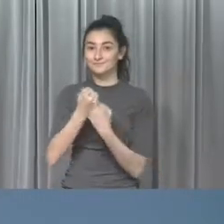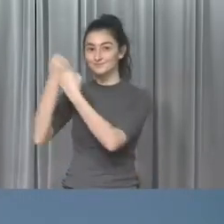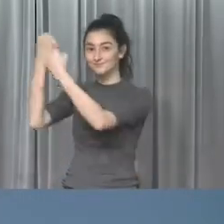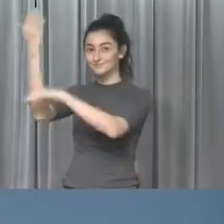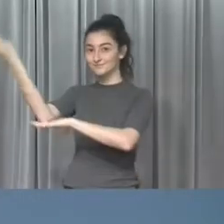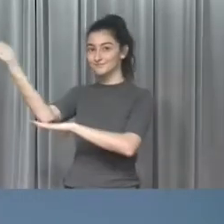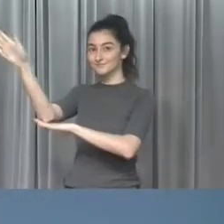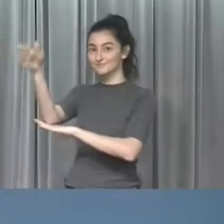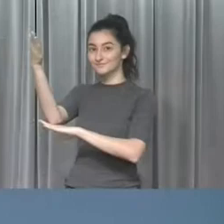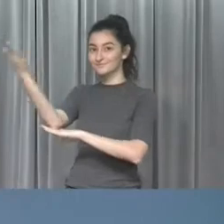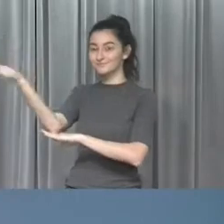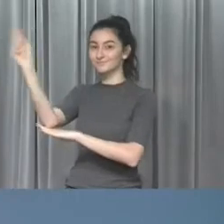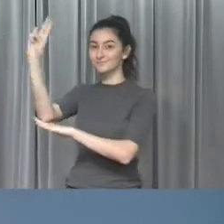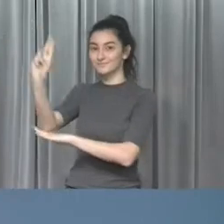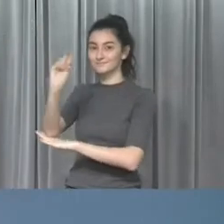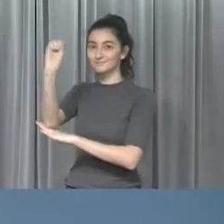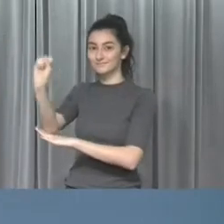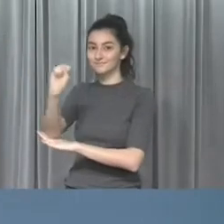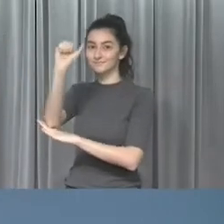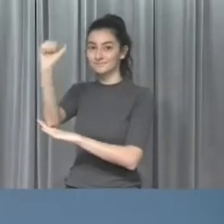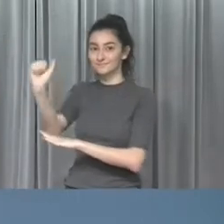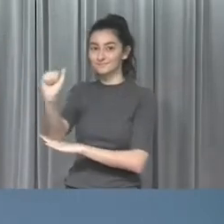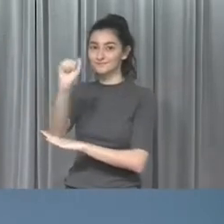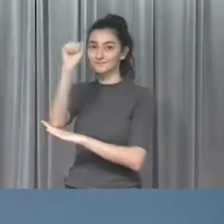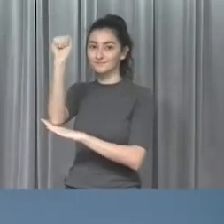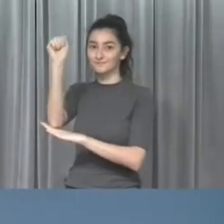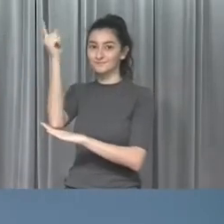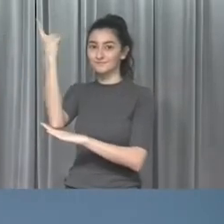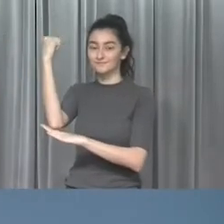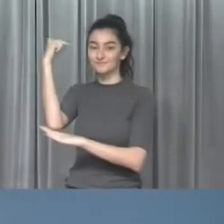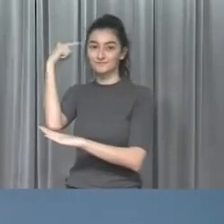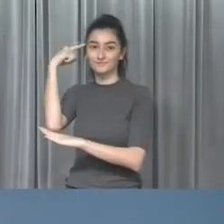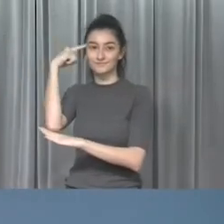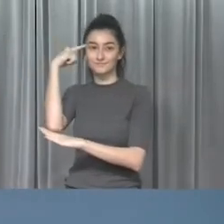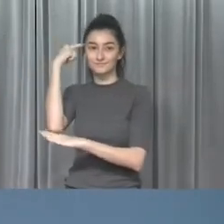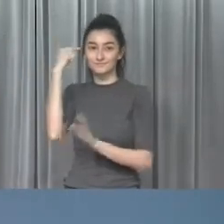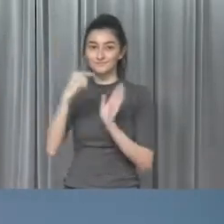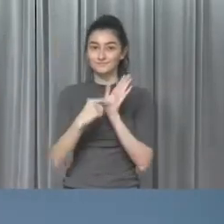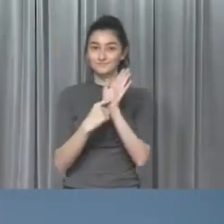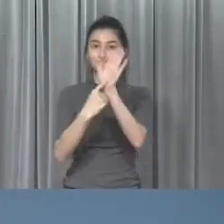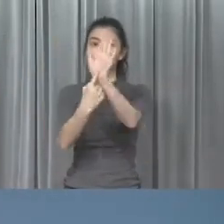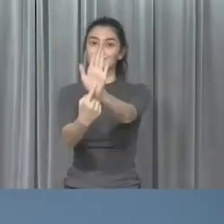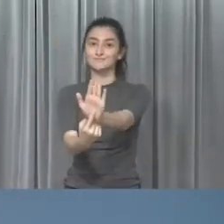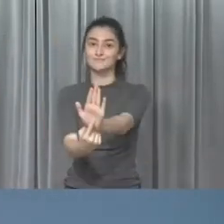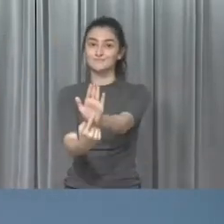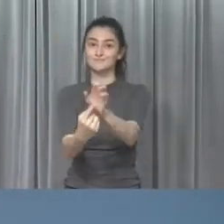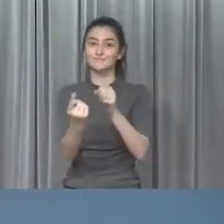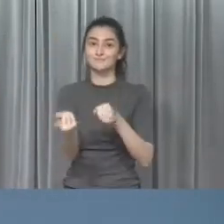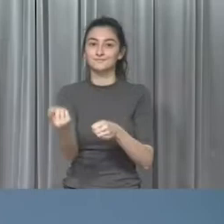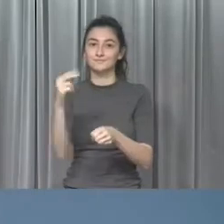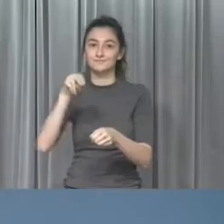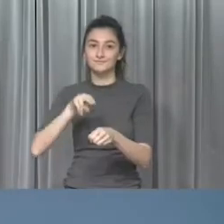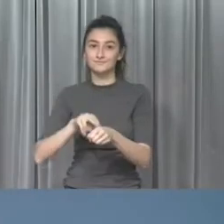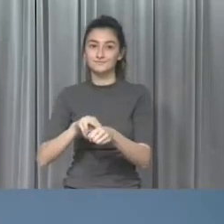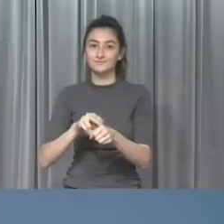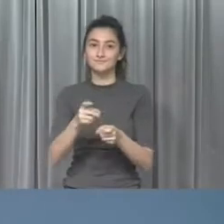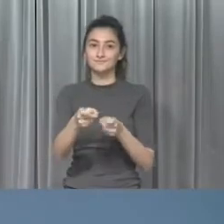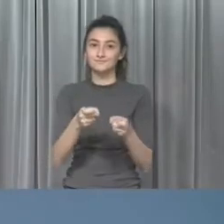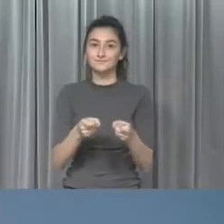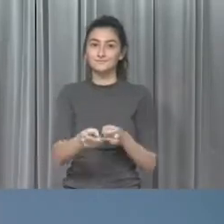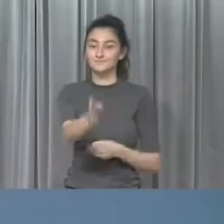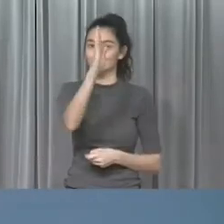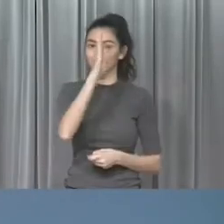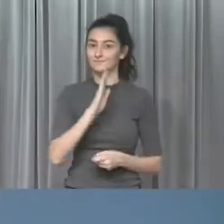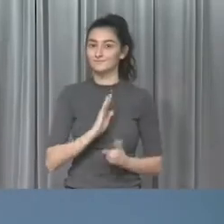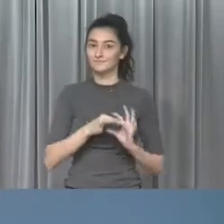I pledge allegiance to the flag of the United States of America and to the Republic for which it stands, one nation, under